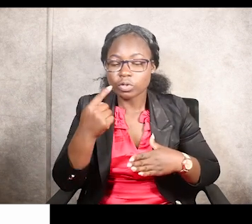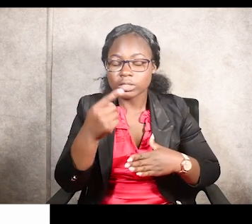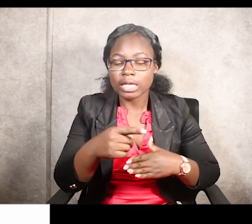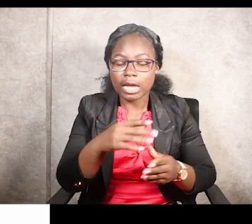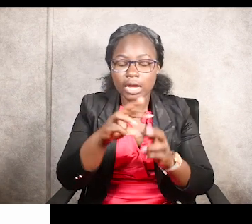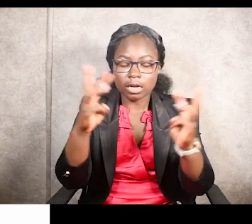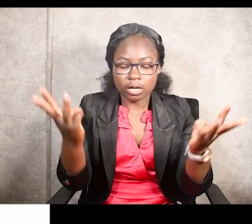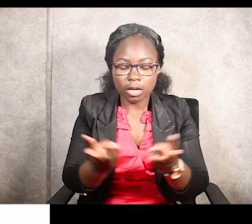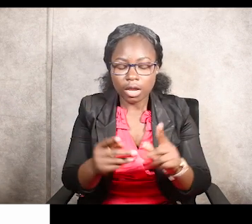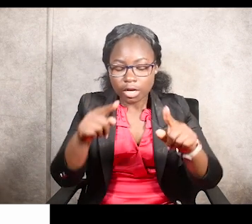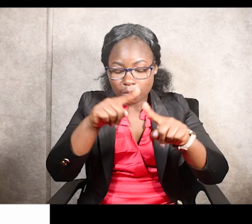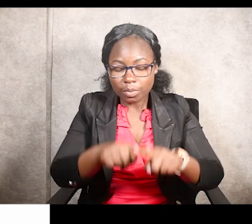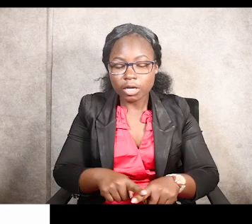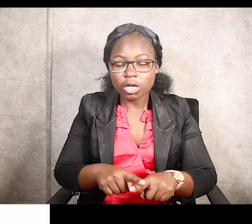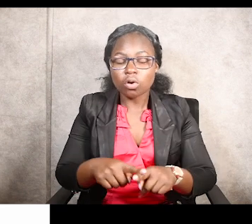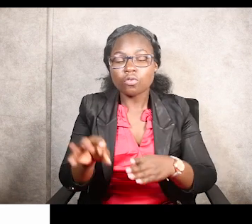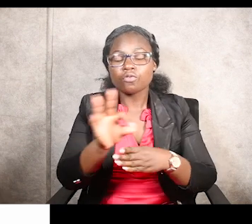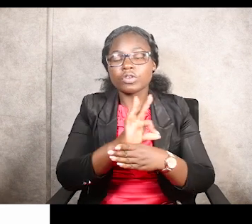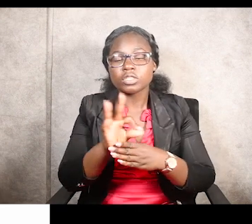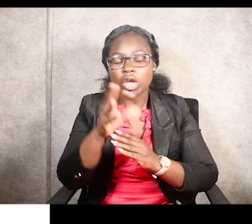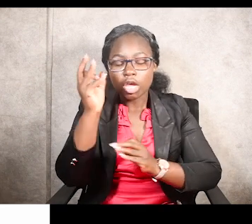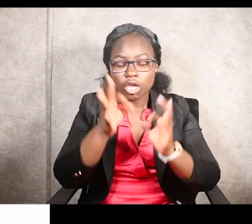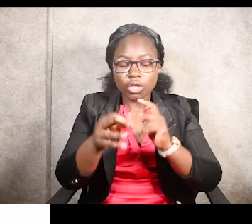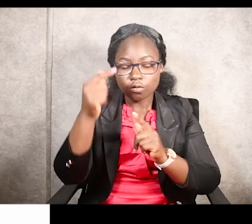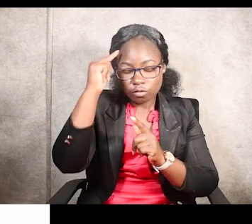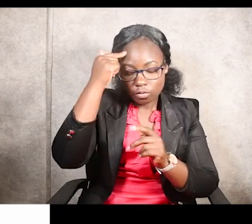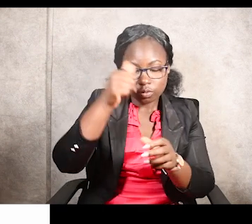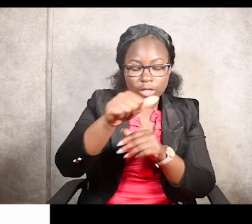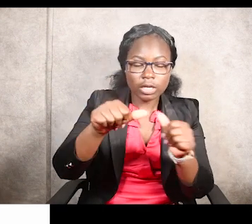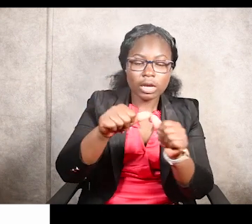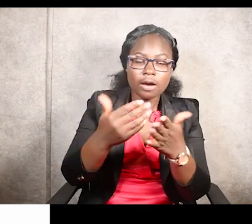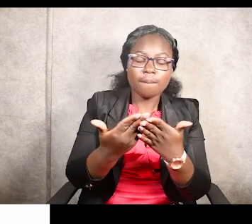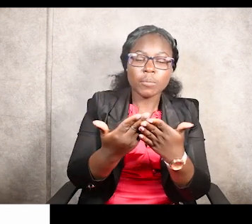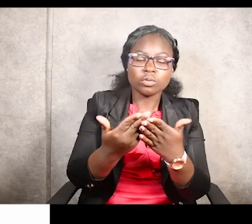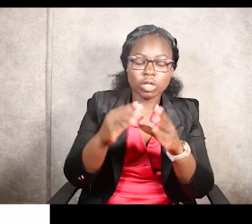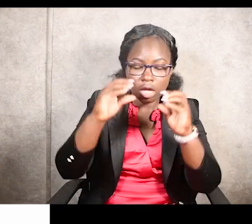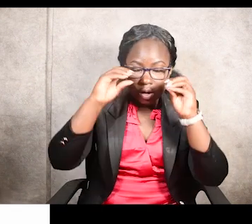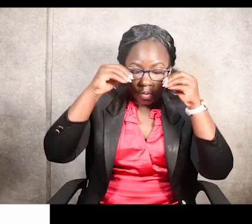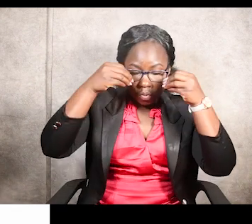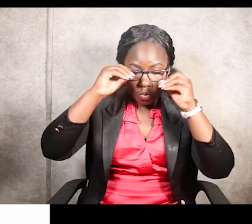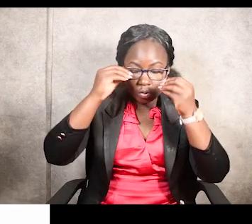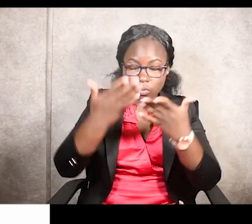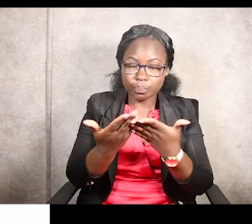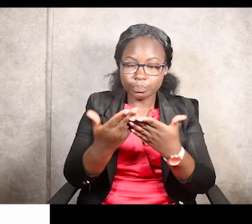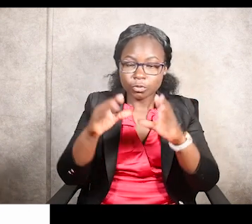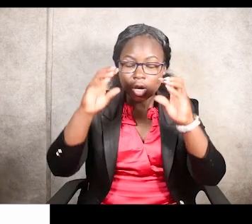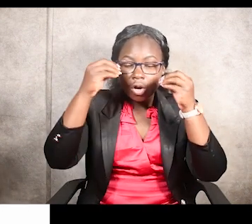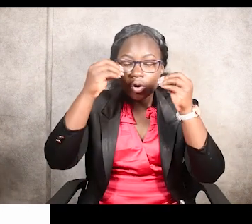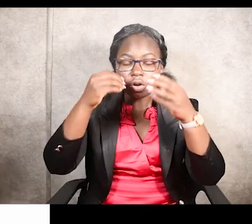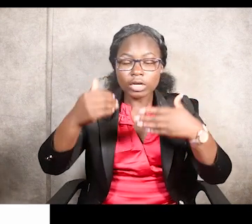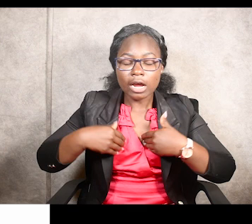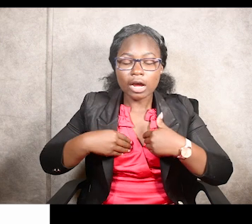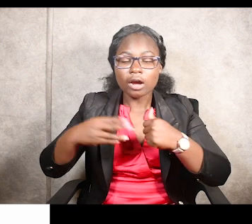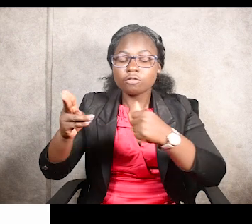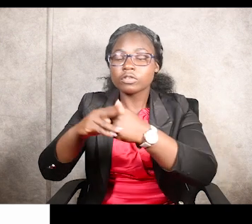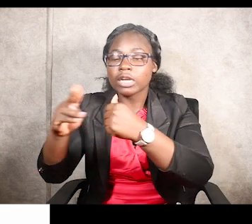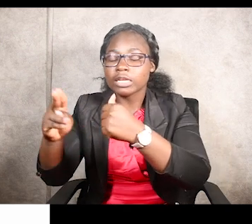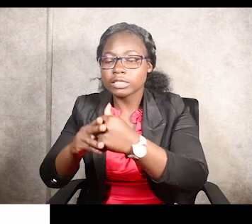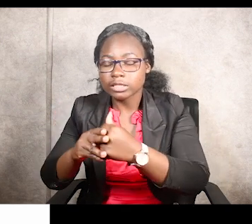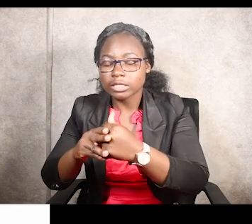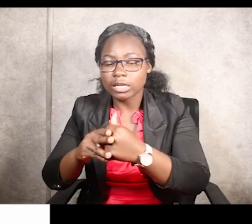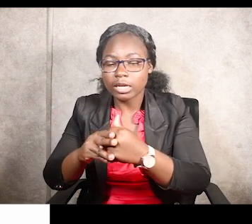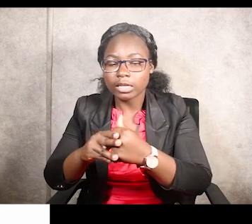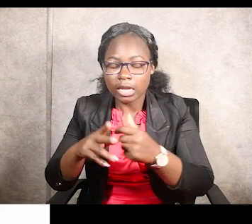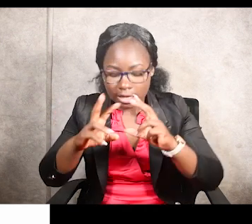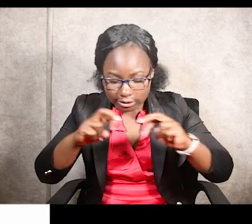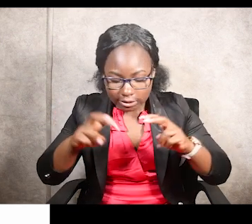In terms of facilitation, if you think about, for example, the case of Google, Google receives around 99 searches every second. That